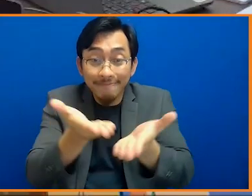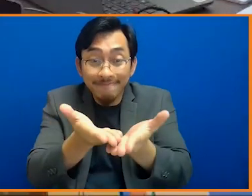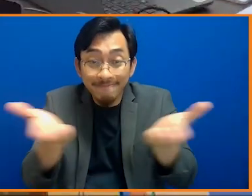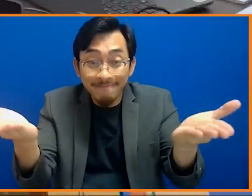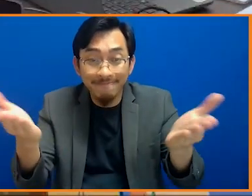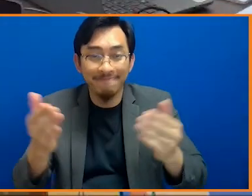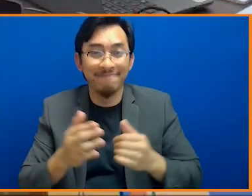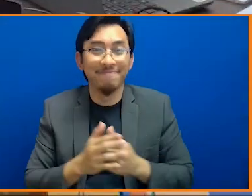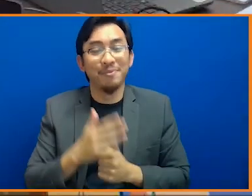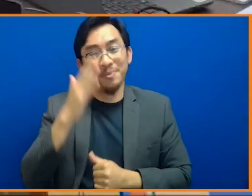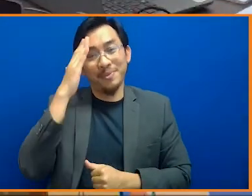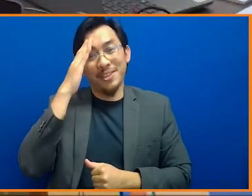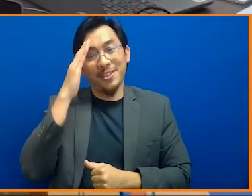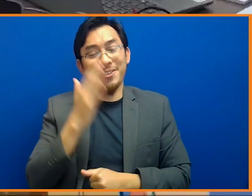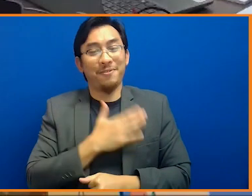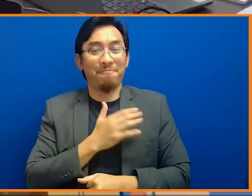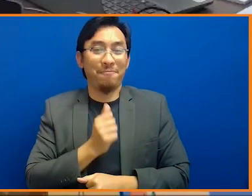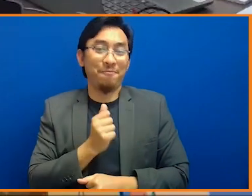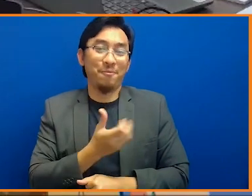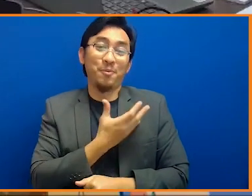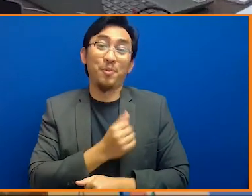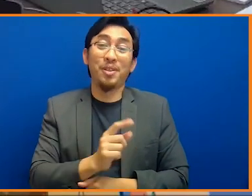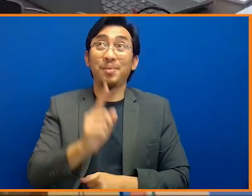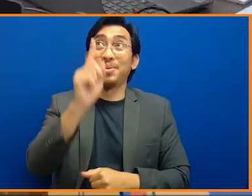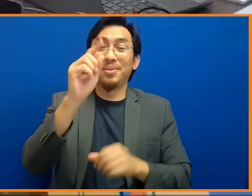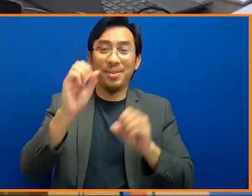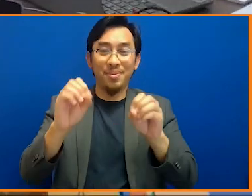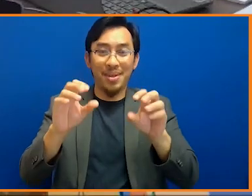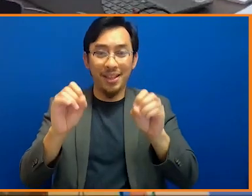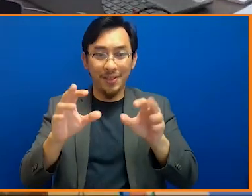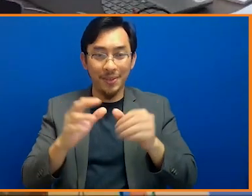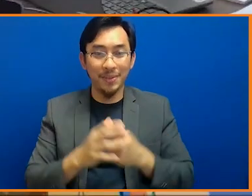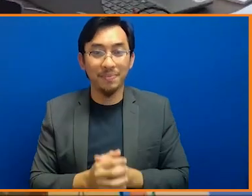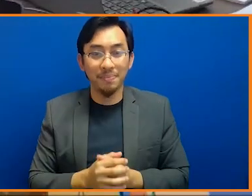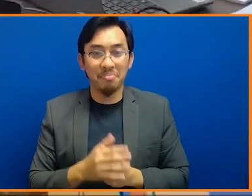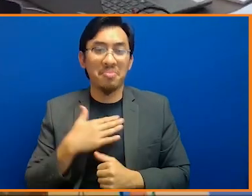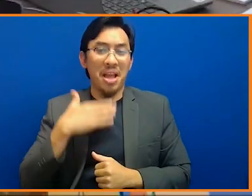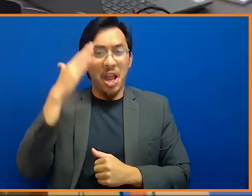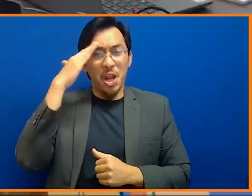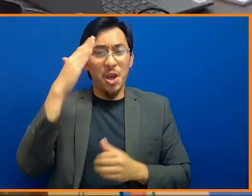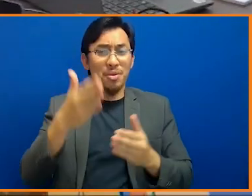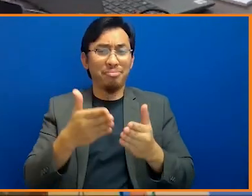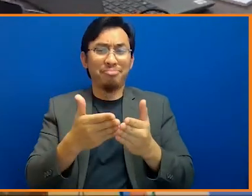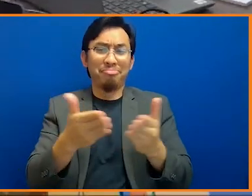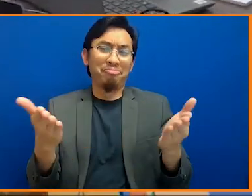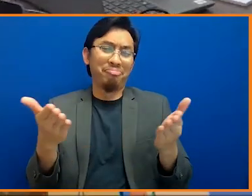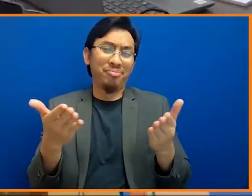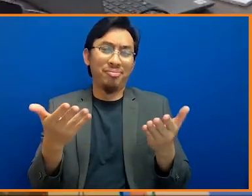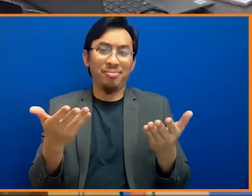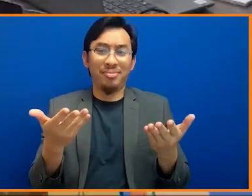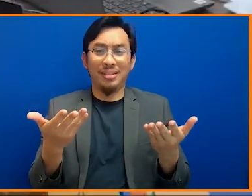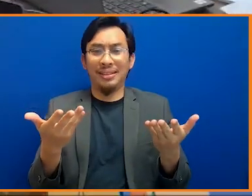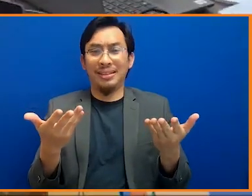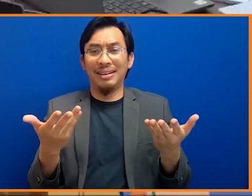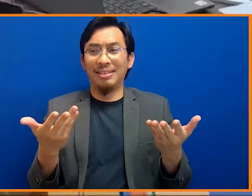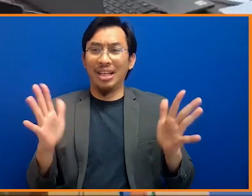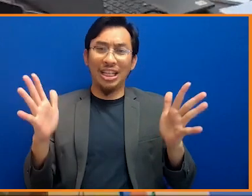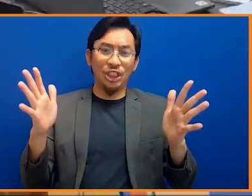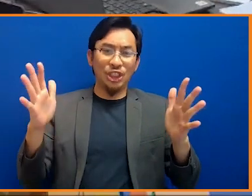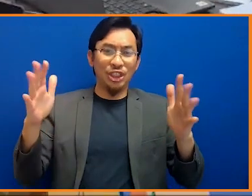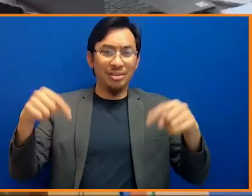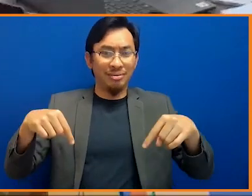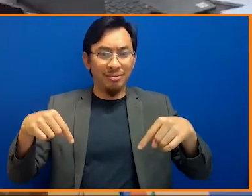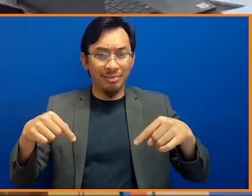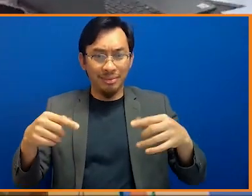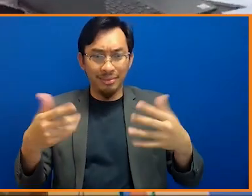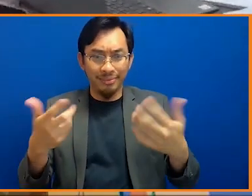everyone. So Assalamualaikum warahmatullahi wabarakatuh. Waalaikumsalam warahmatullahi wabarakatuh. I know you guys just like, oh wow,